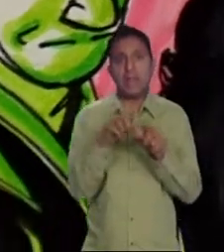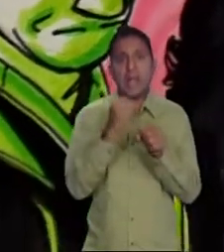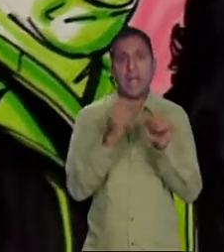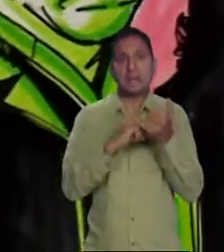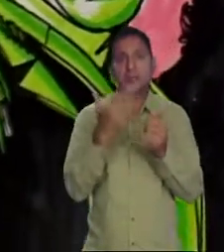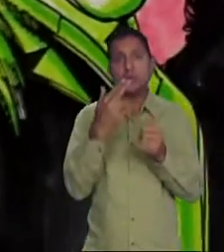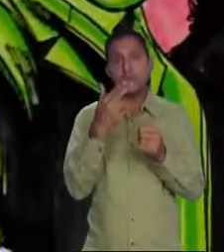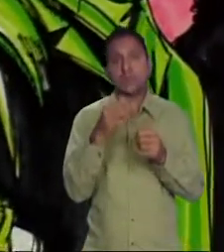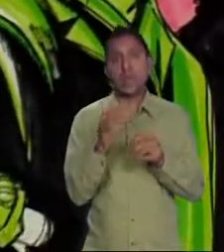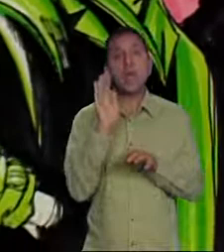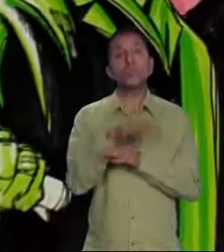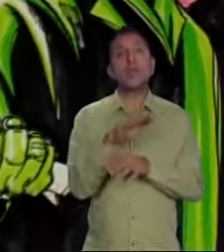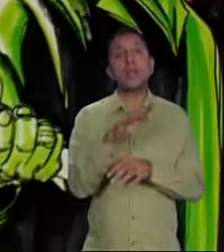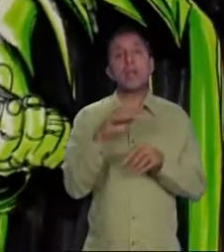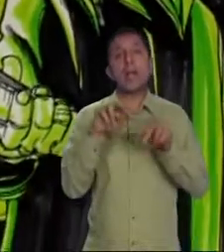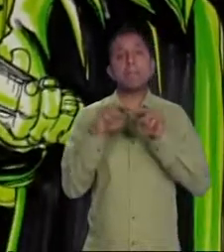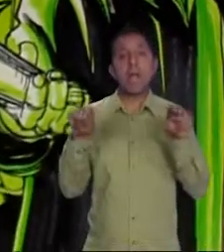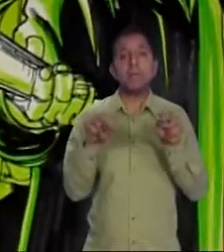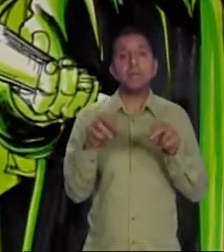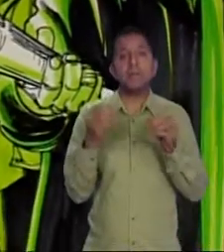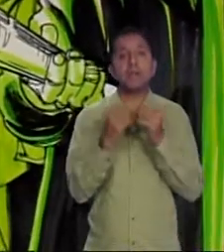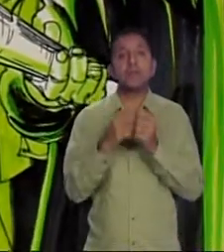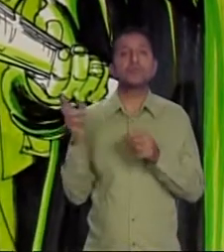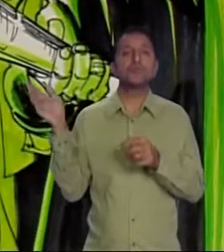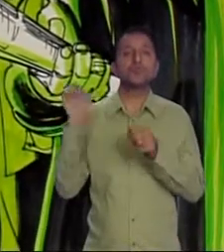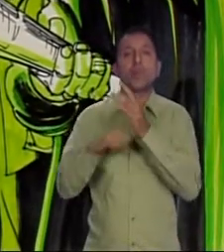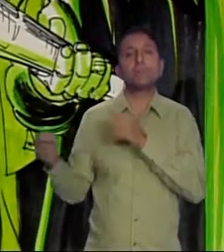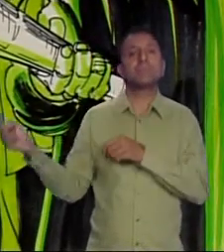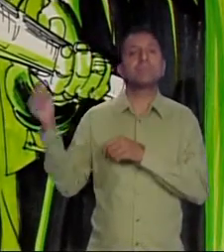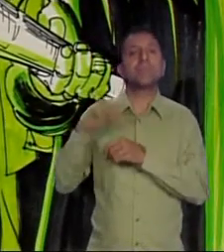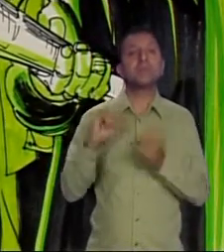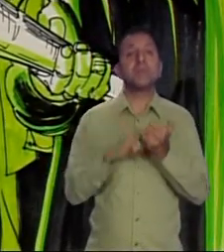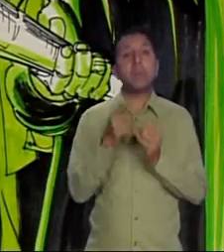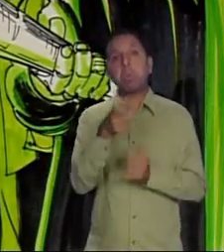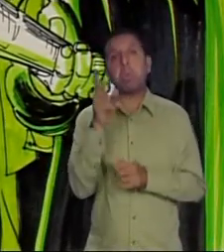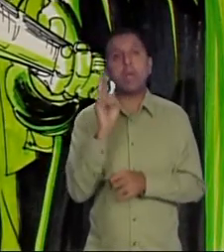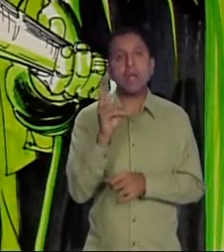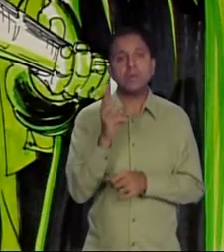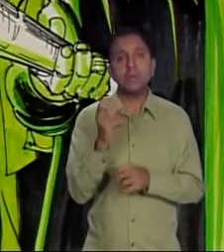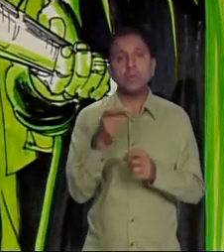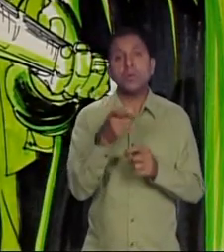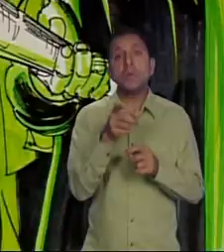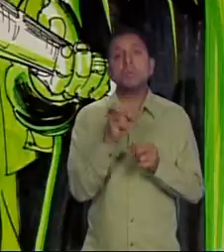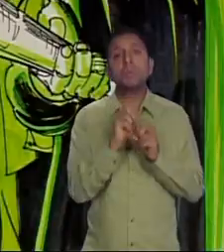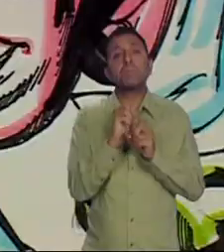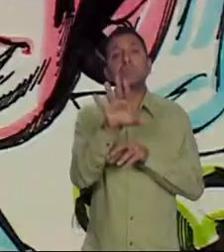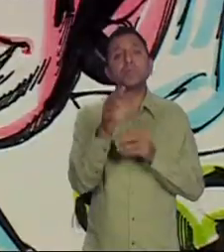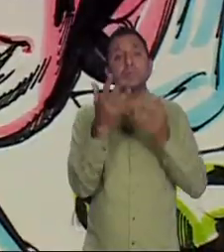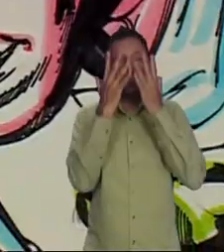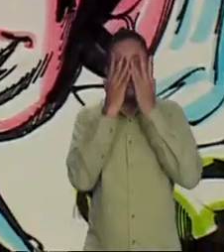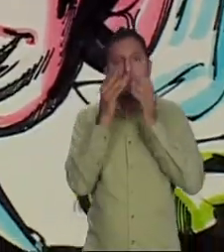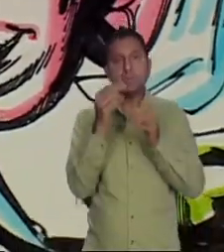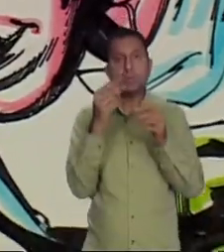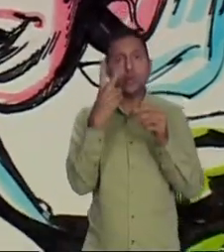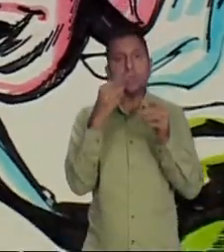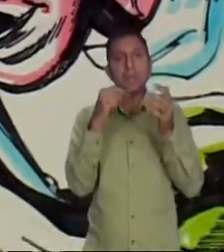from a shopping trip, Stashinsky struck again. This time, the gun sprayed 2 types of gas, but death was not immediate.